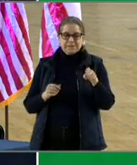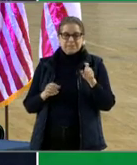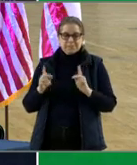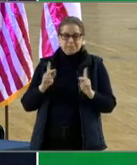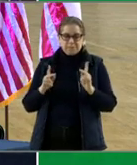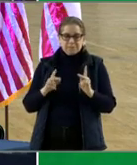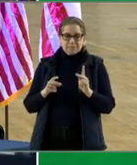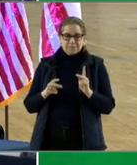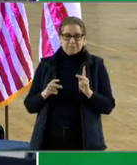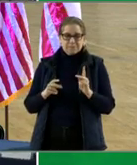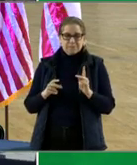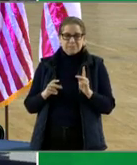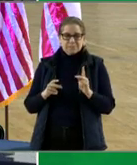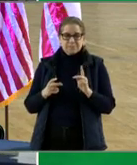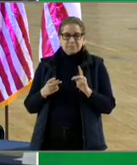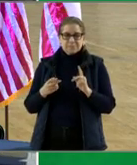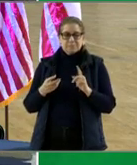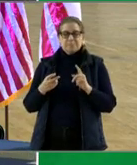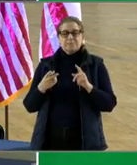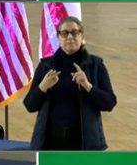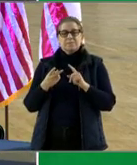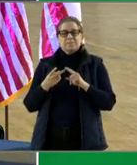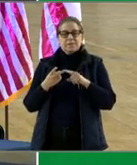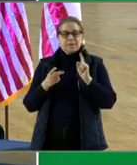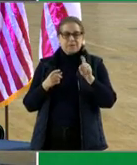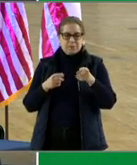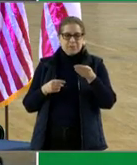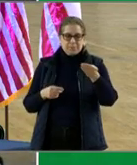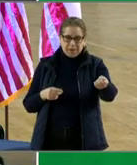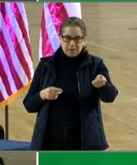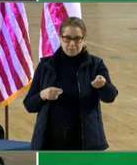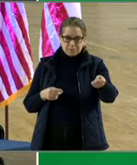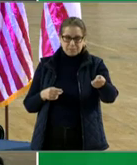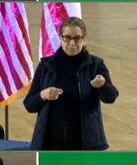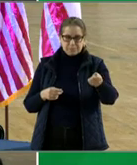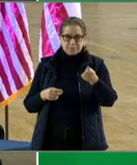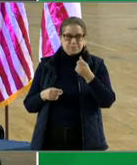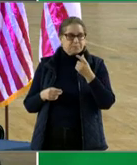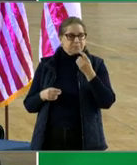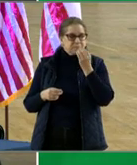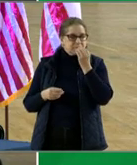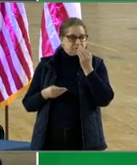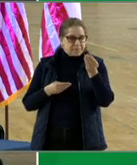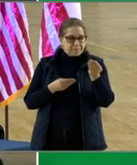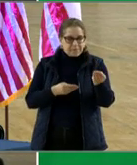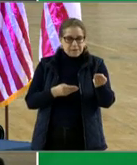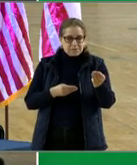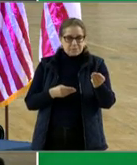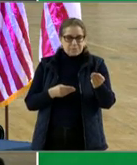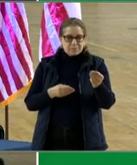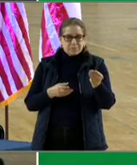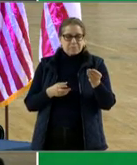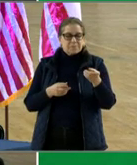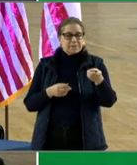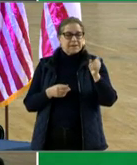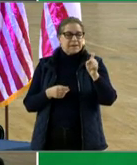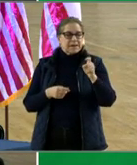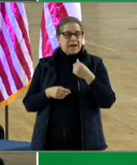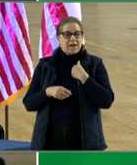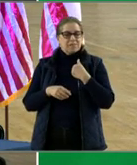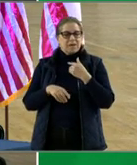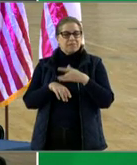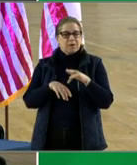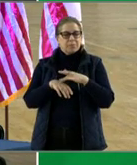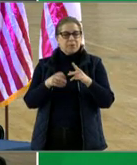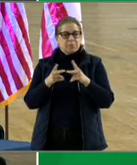them. And we have to have a competitive compensation package to do that. And that is what we are aiming to do for our